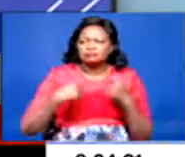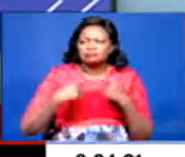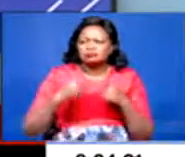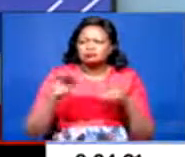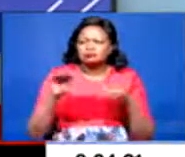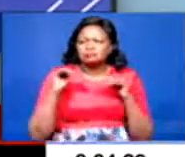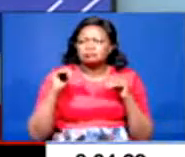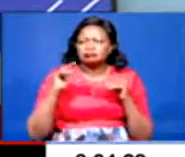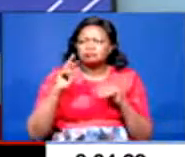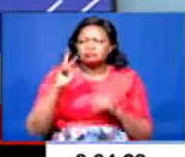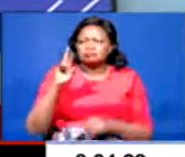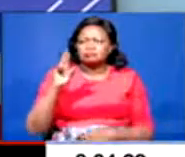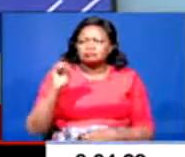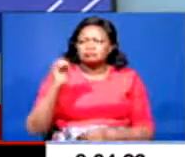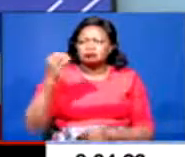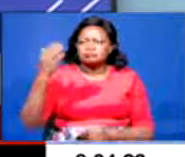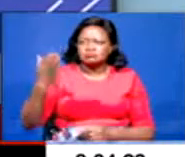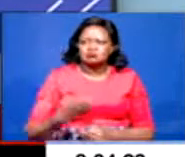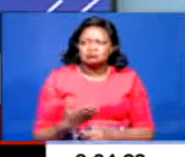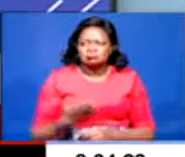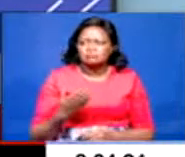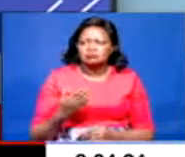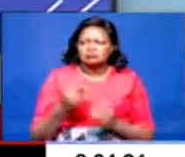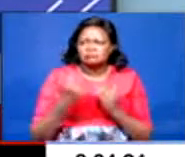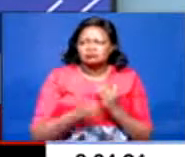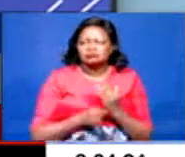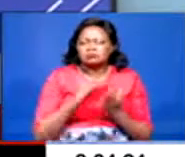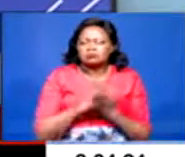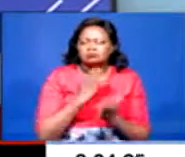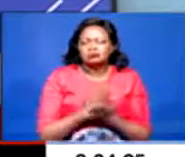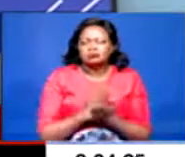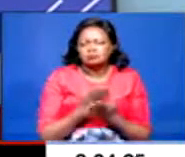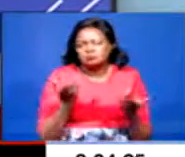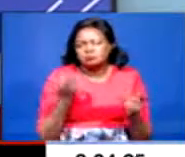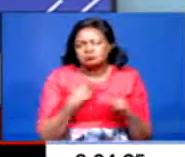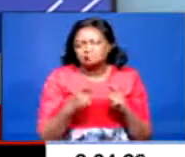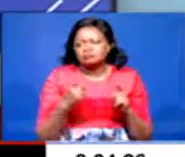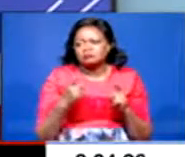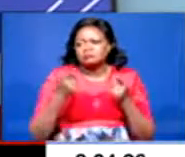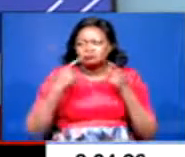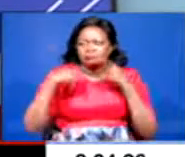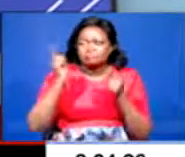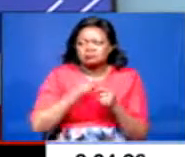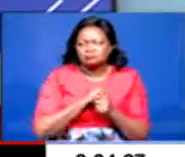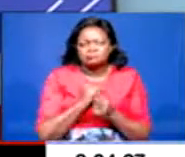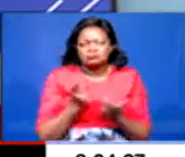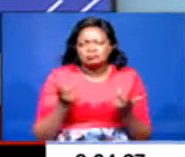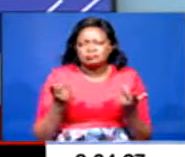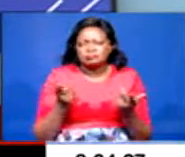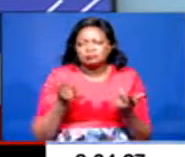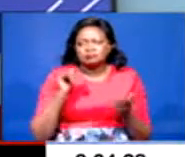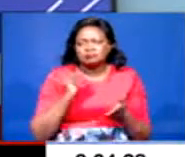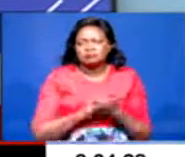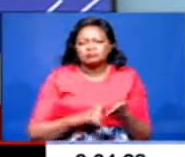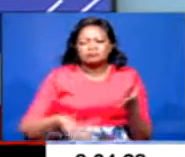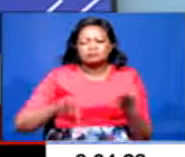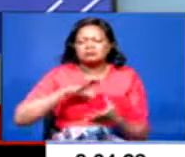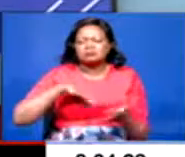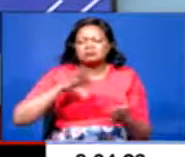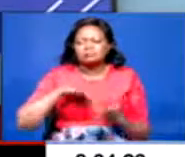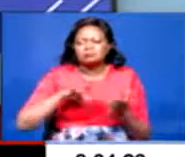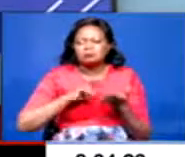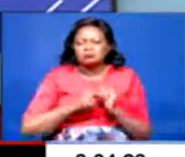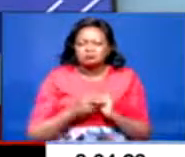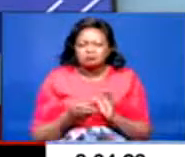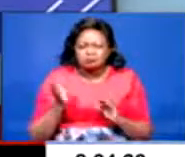the returning officer to bring the manual to actually confirm. But what have you announced already? You know, that confusion. So this